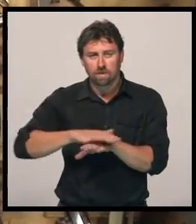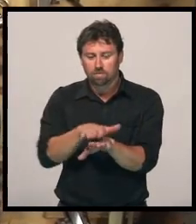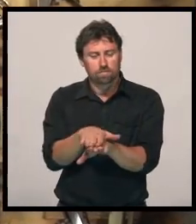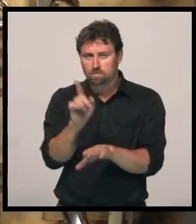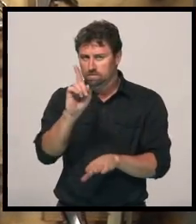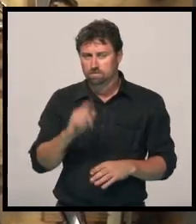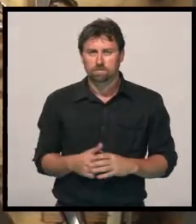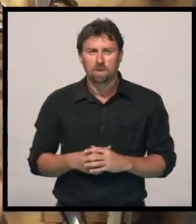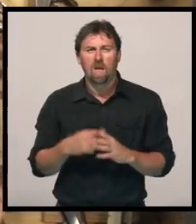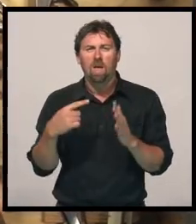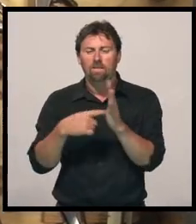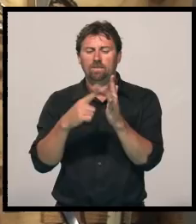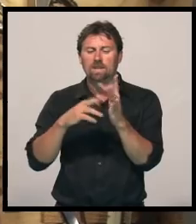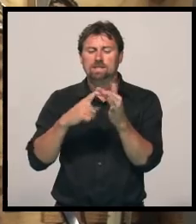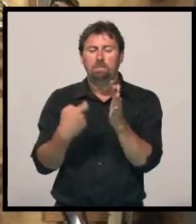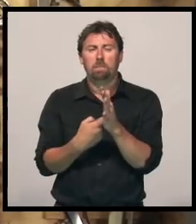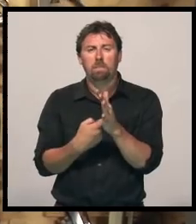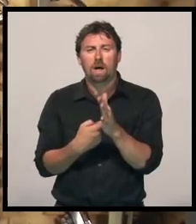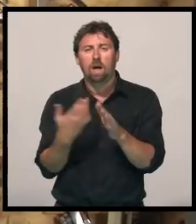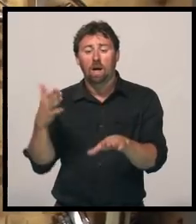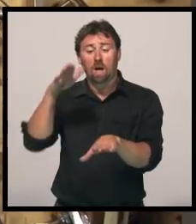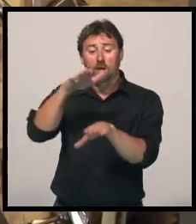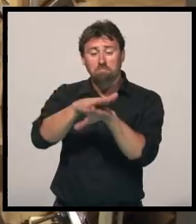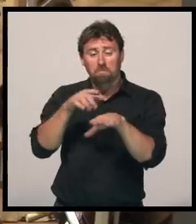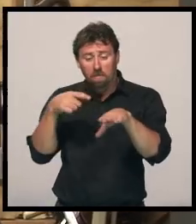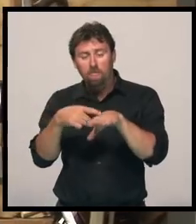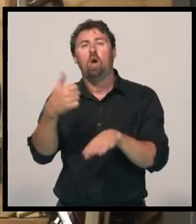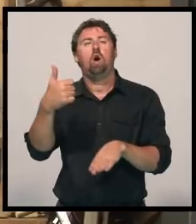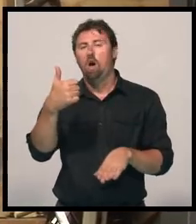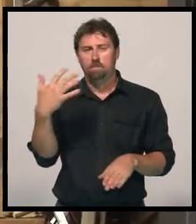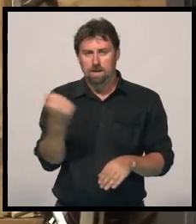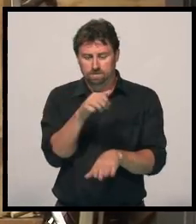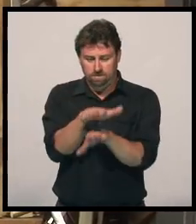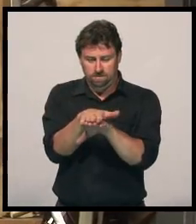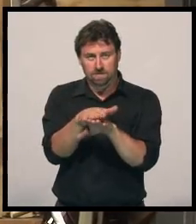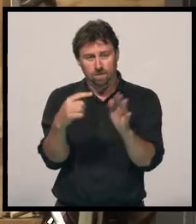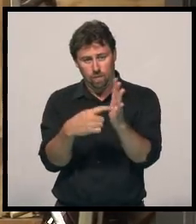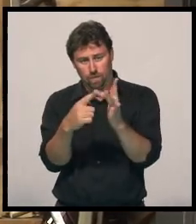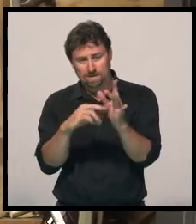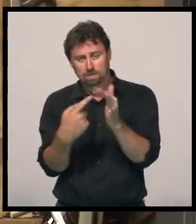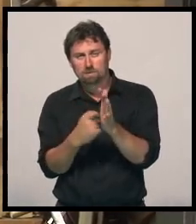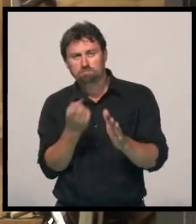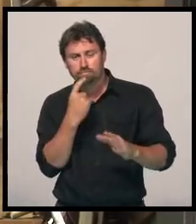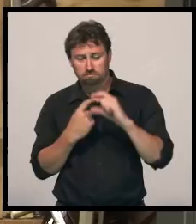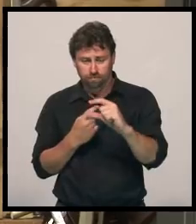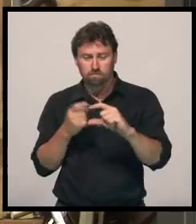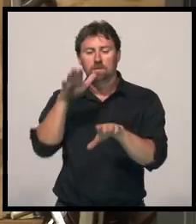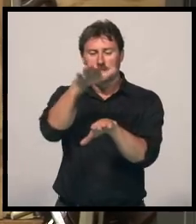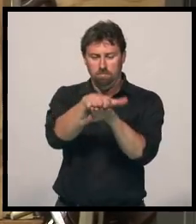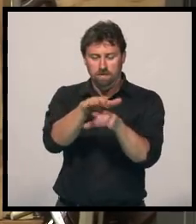solid timber, the opposite is true. The grain of the veneer has to run the same direction as the grain of the timber.